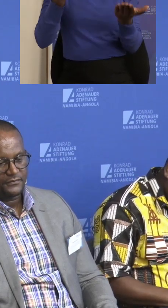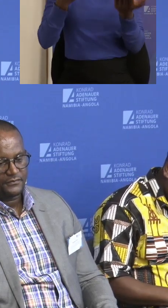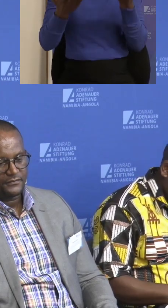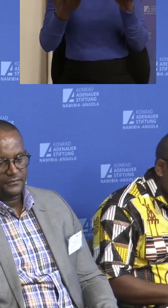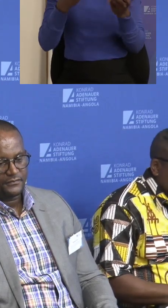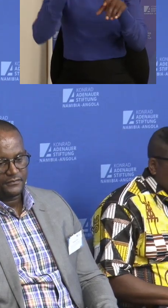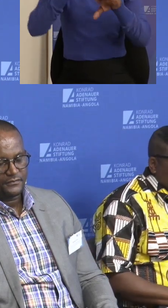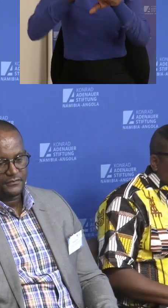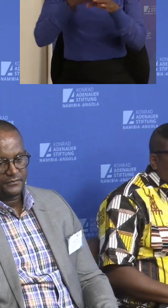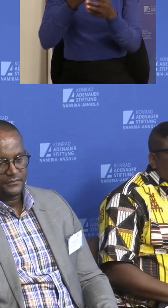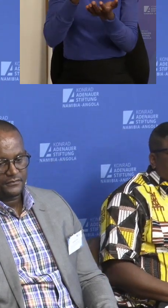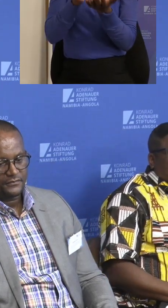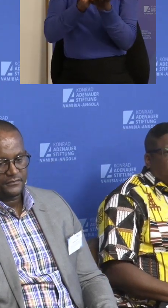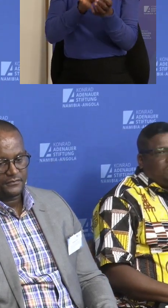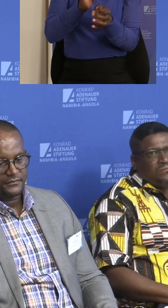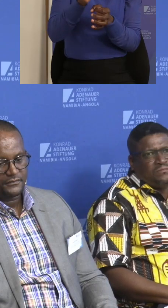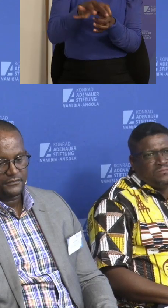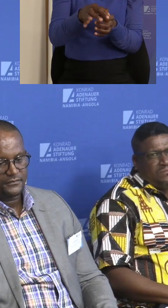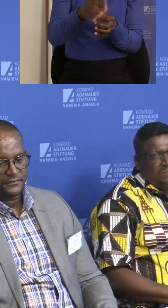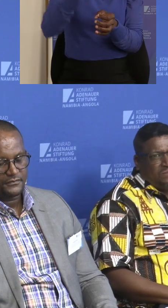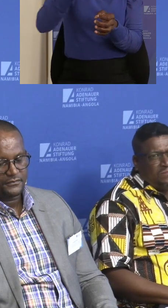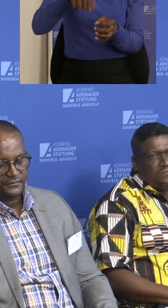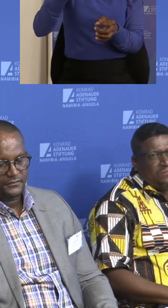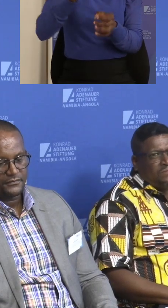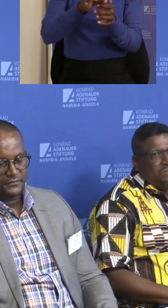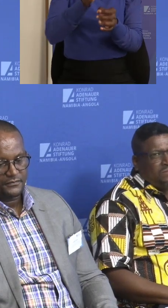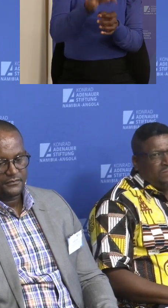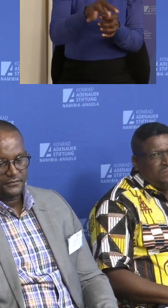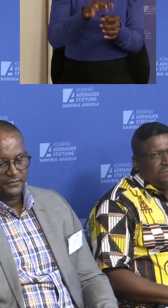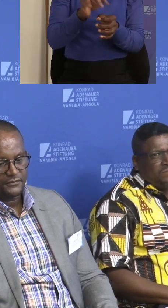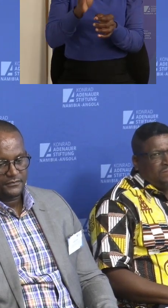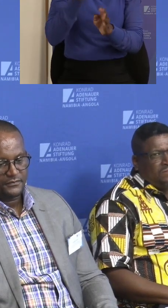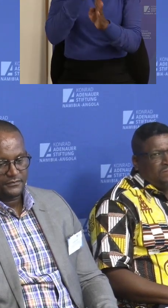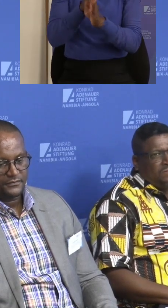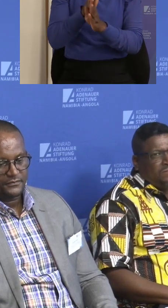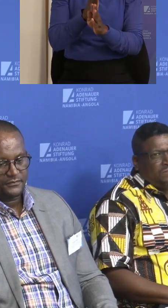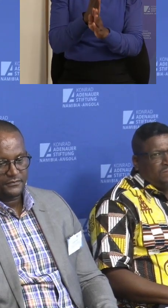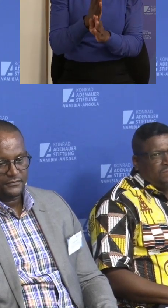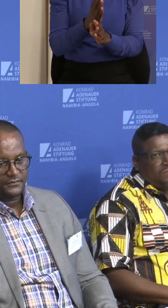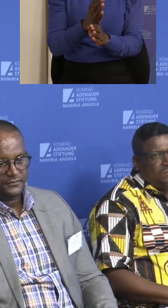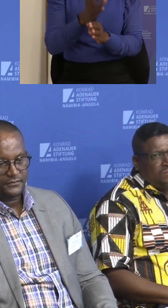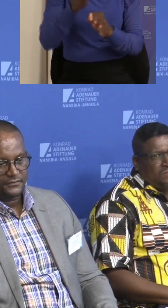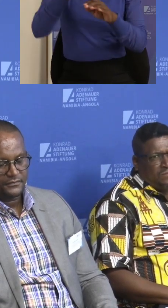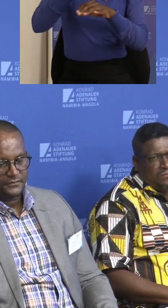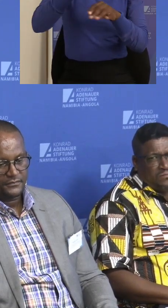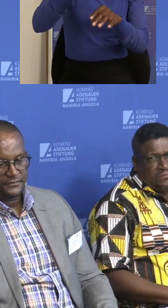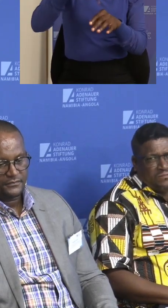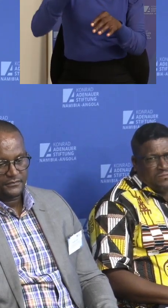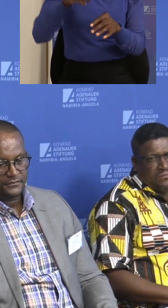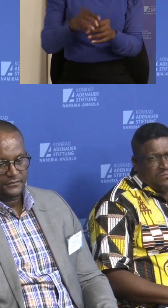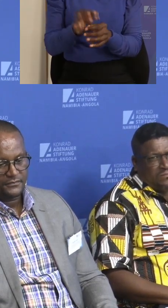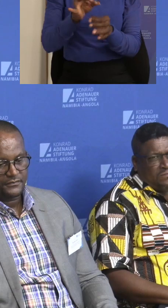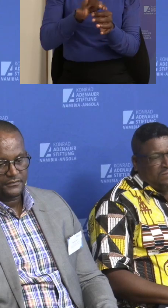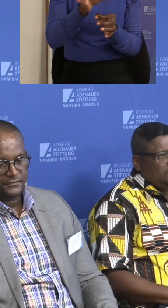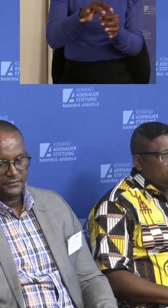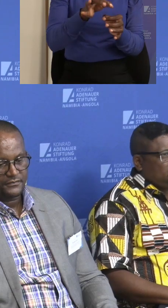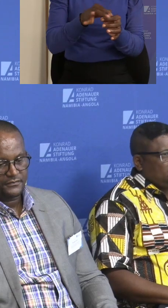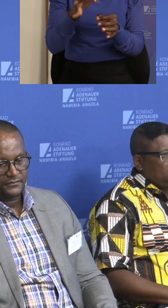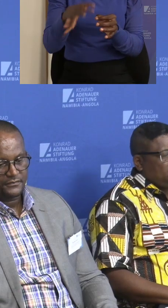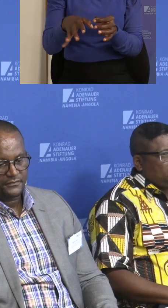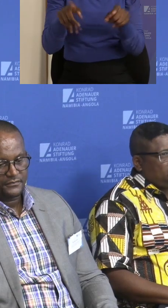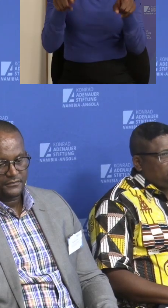we plant. If we do it correctly, nicely, in a right place, find